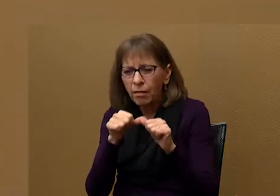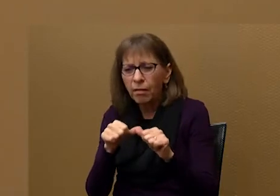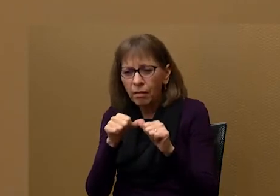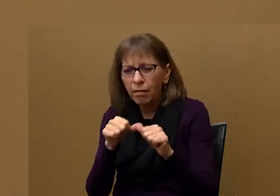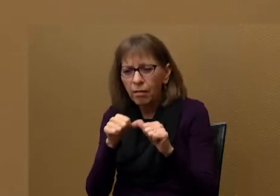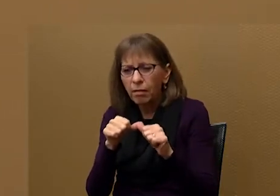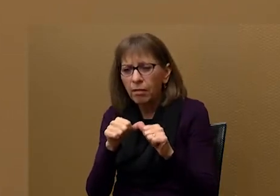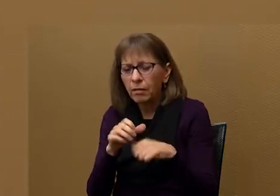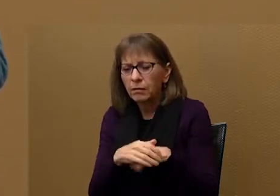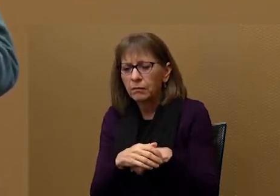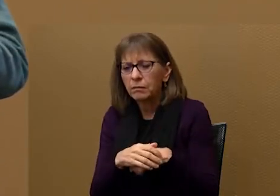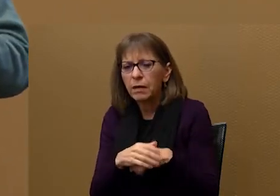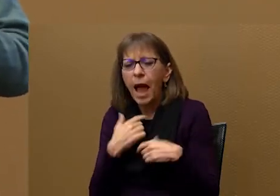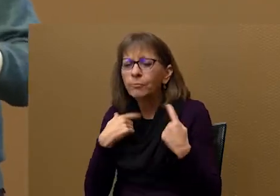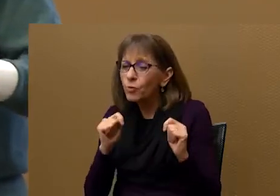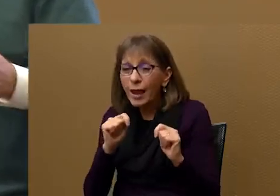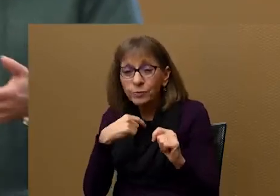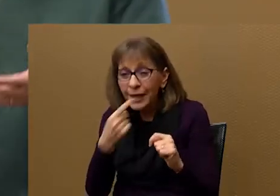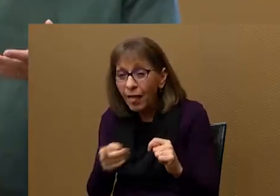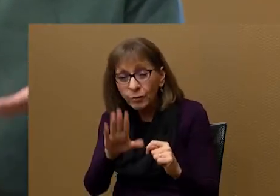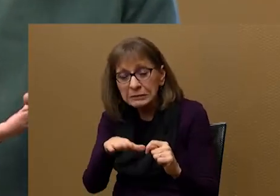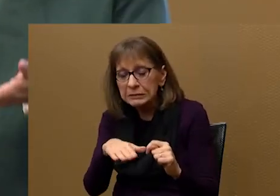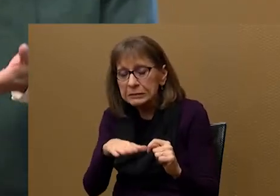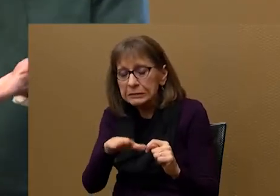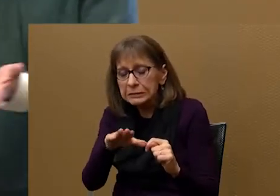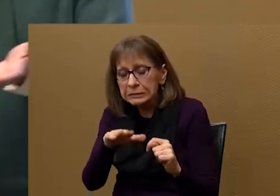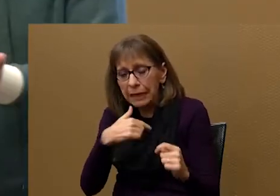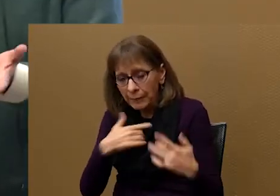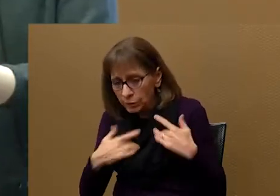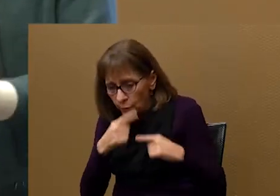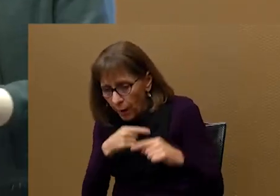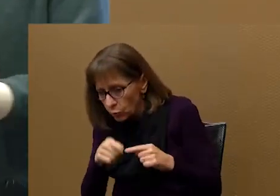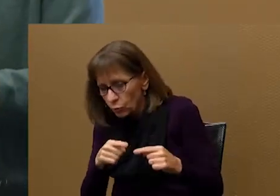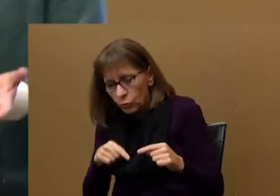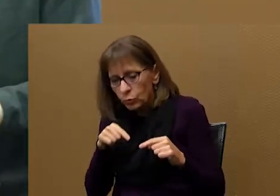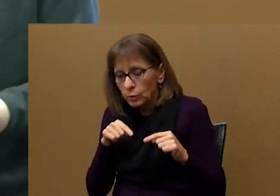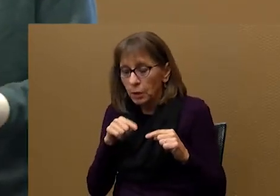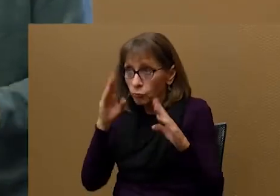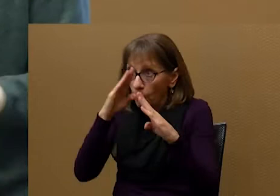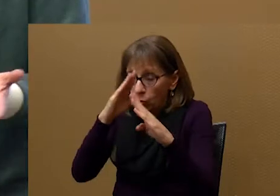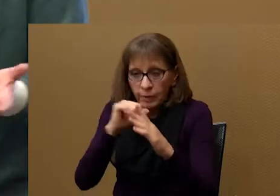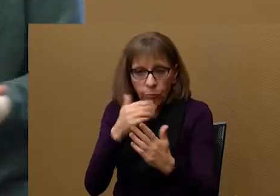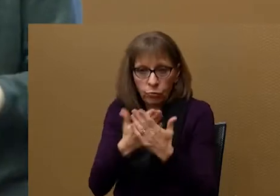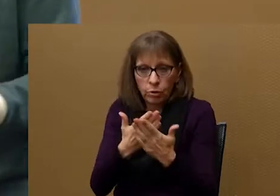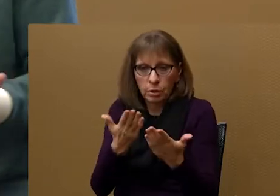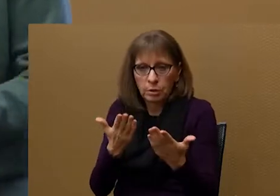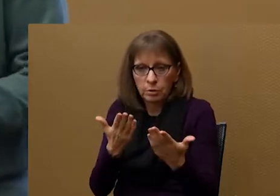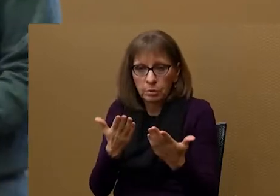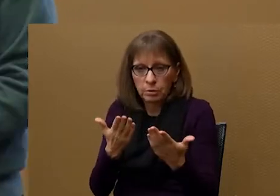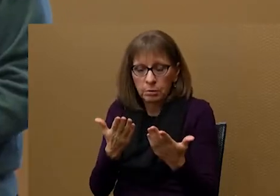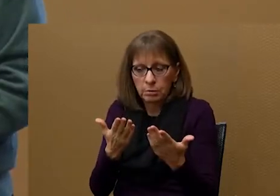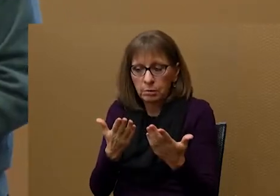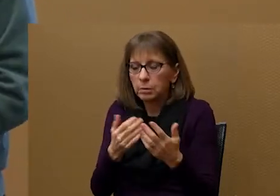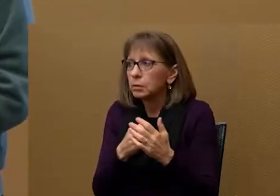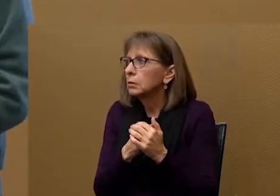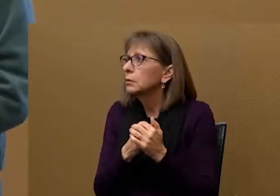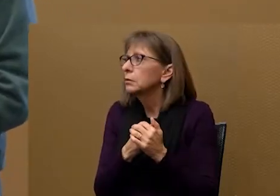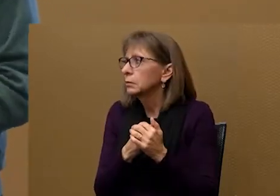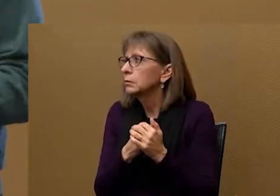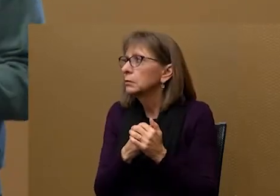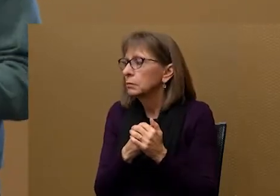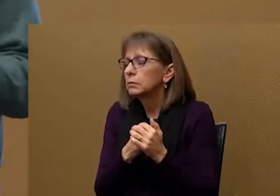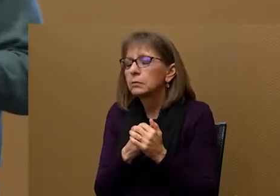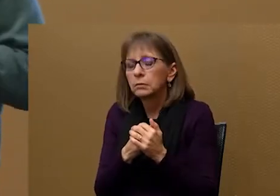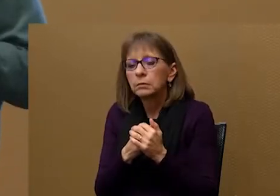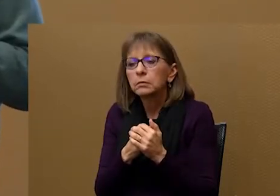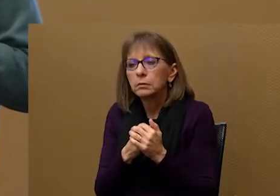because you keep getting into trouble. I keep trying to say, look, this is not good. I'm worried about you.